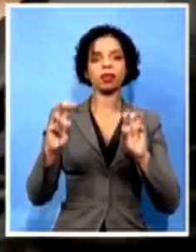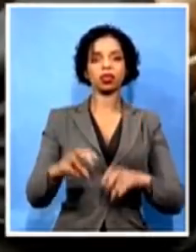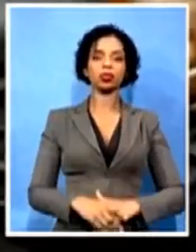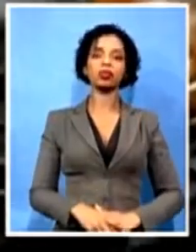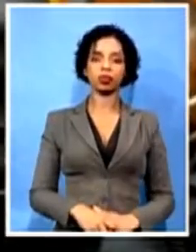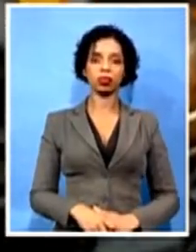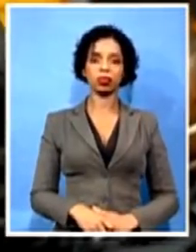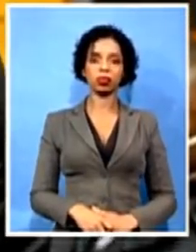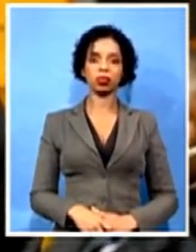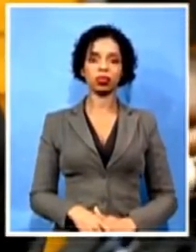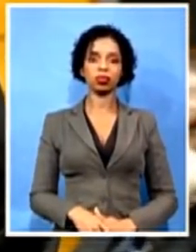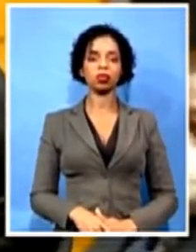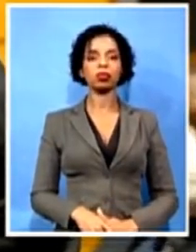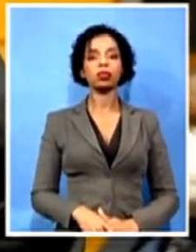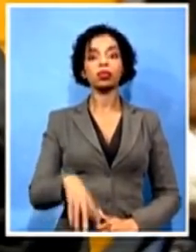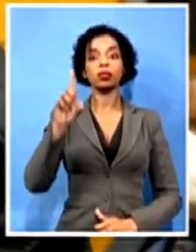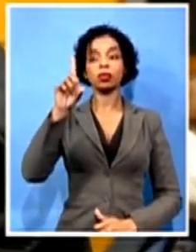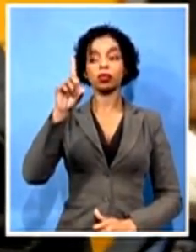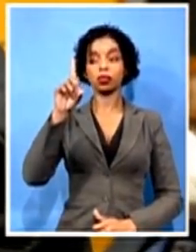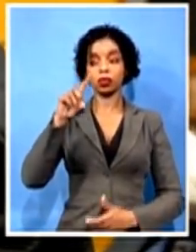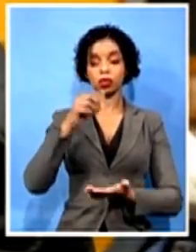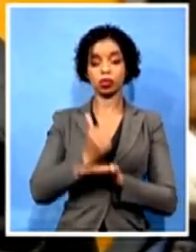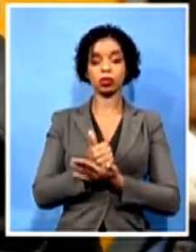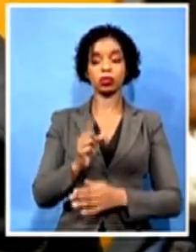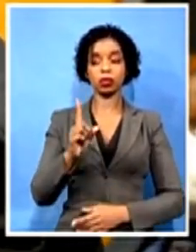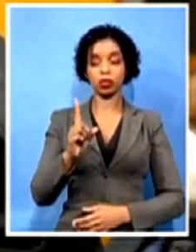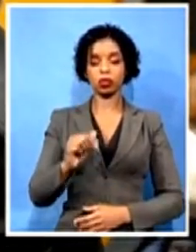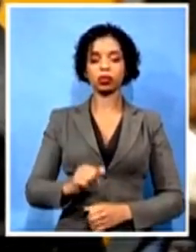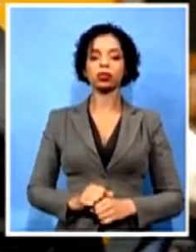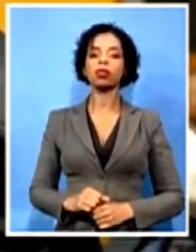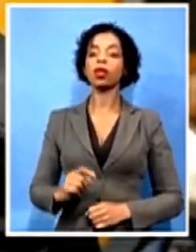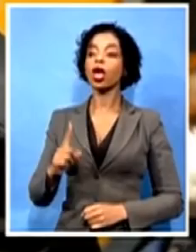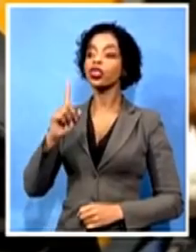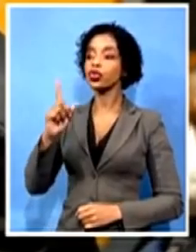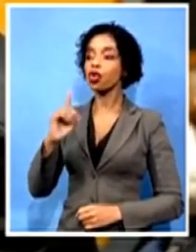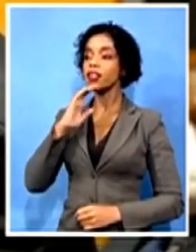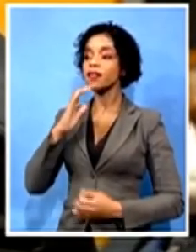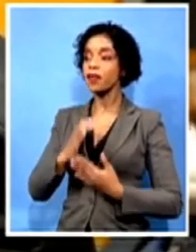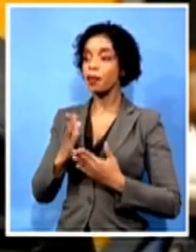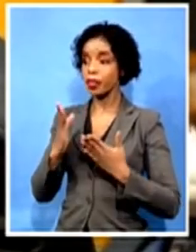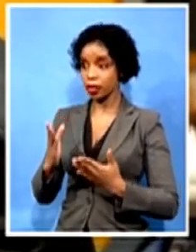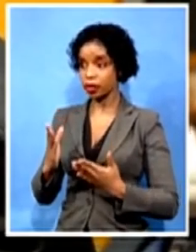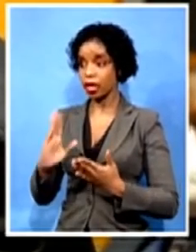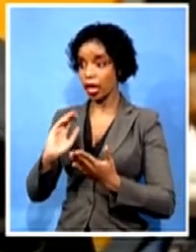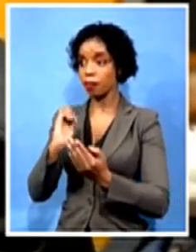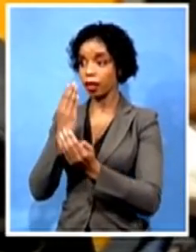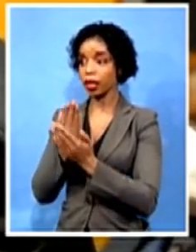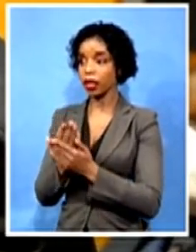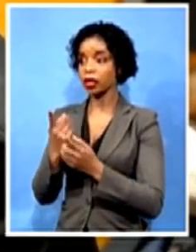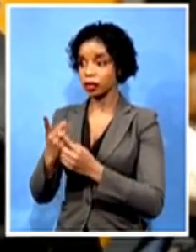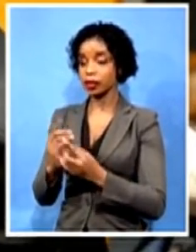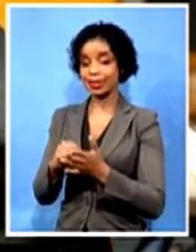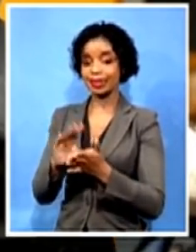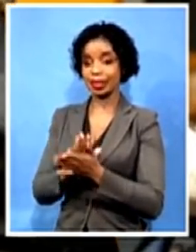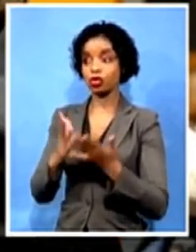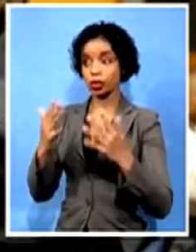seat, do you confirm that this application resorts in Schedule 5? Yes, it is a Schedule 5 because of the pending case. That brings it into